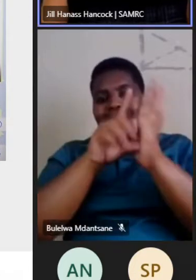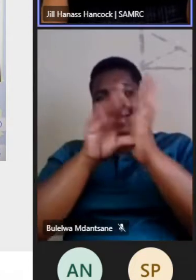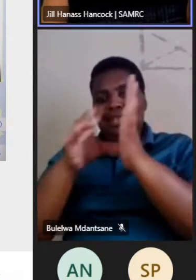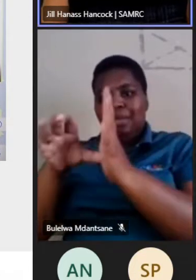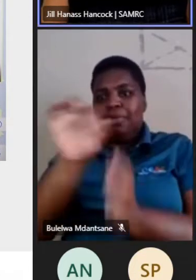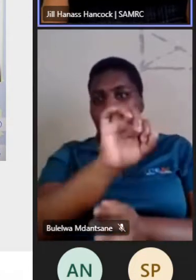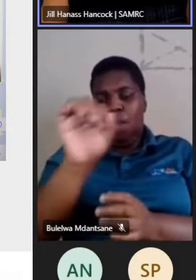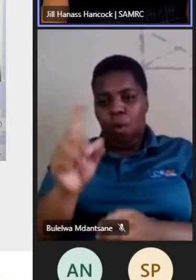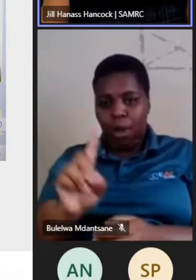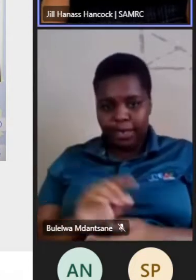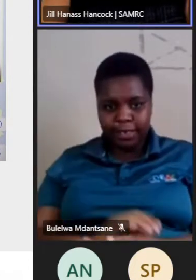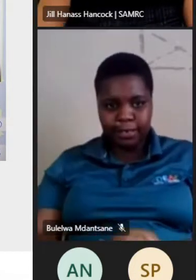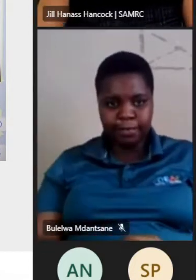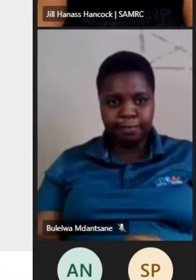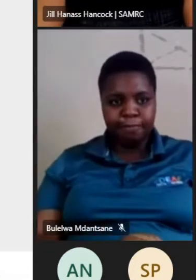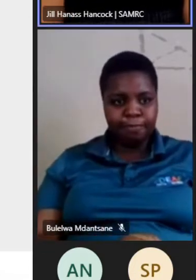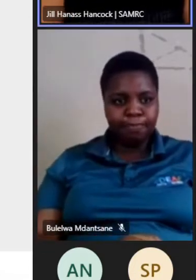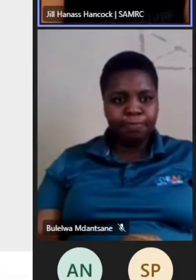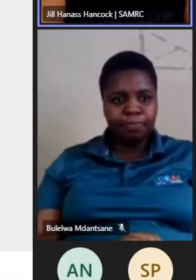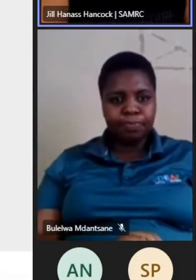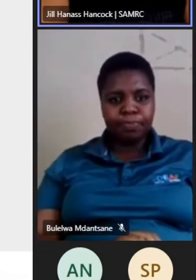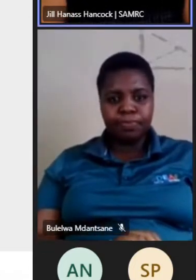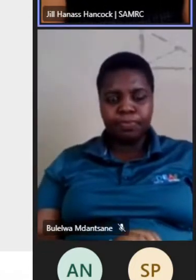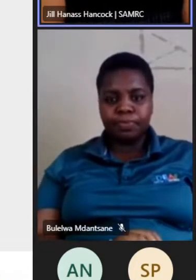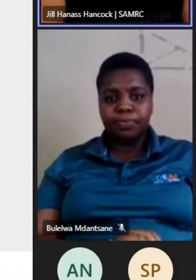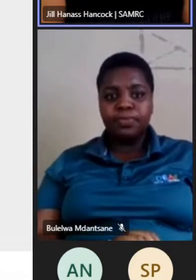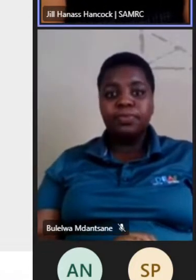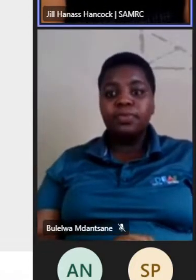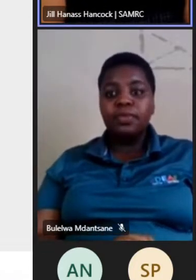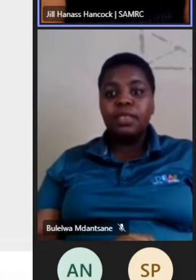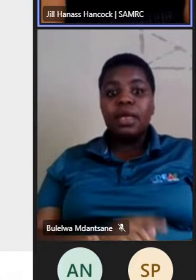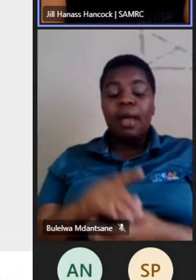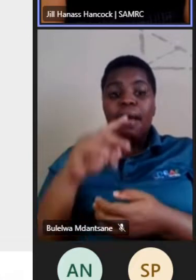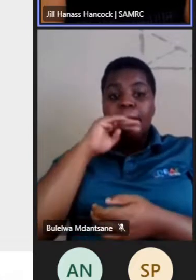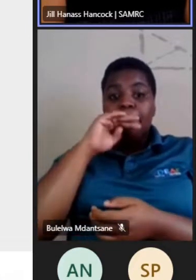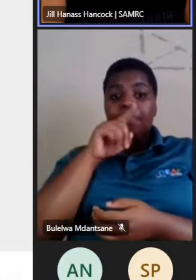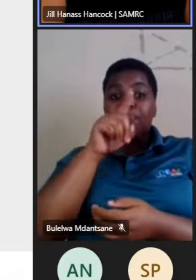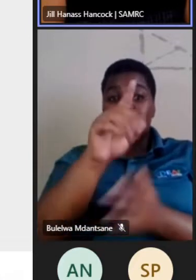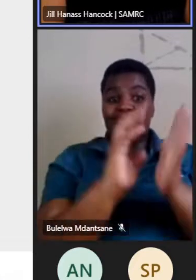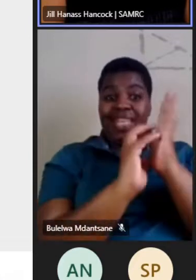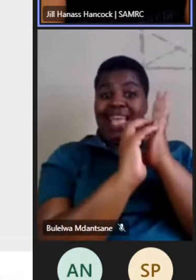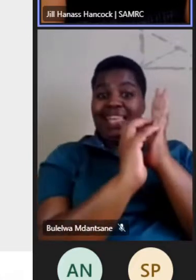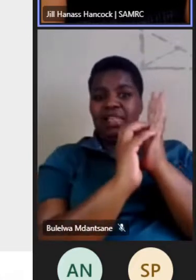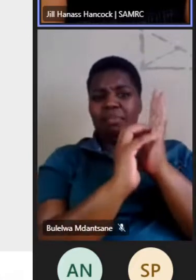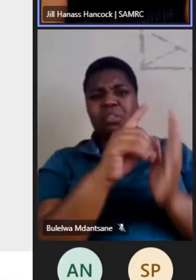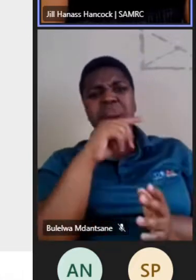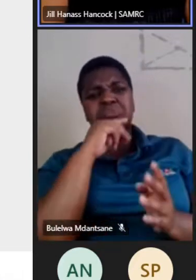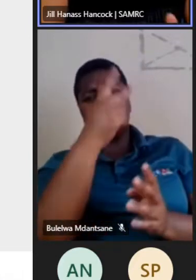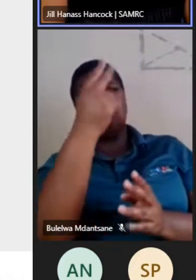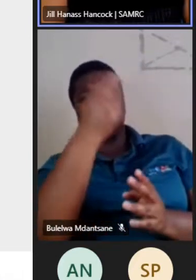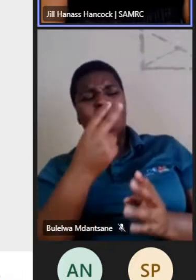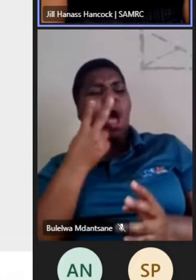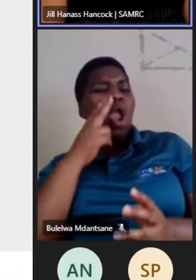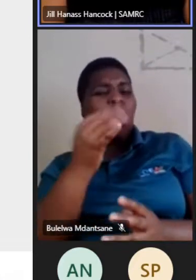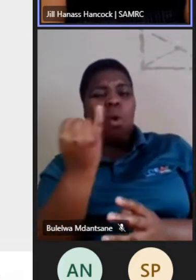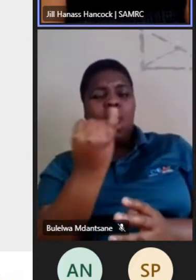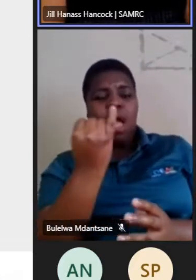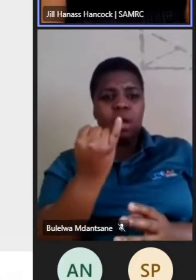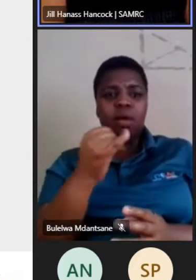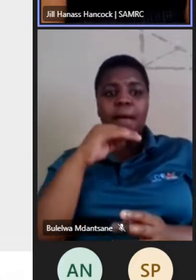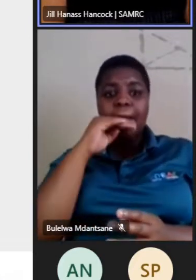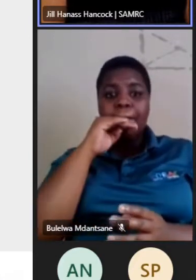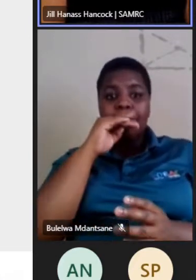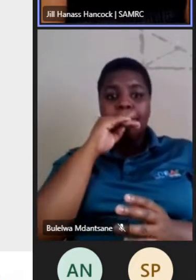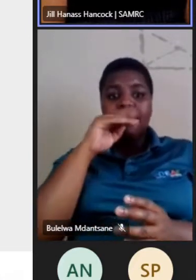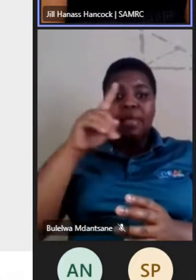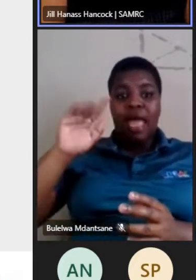So next slide here. So what did that sample look like? So on average, the age of